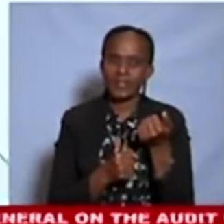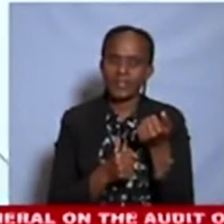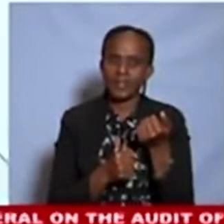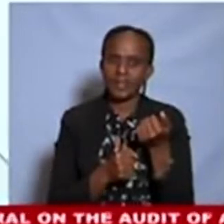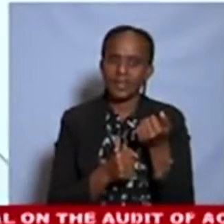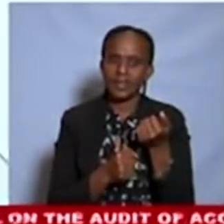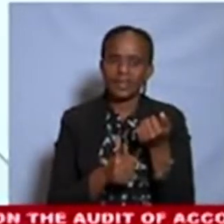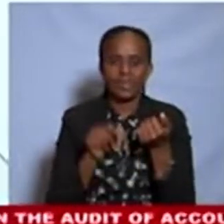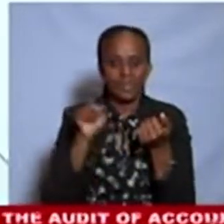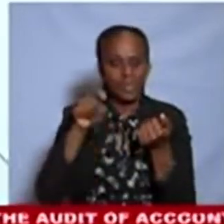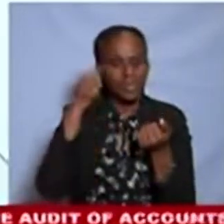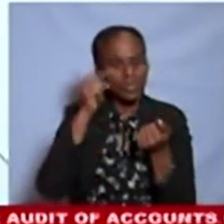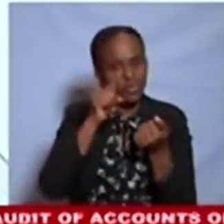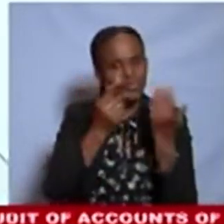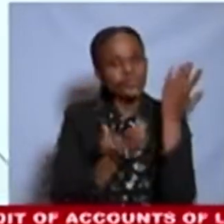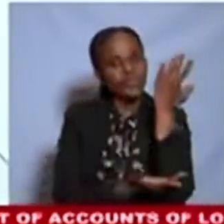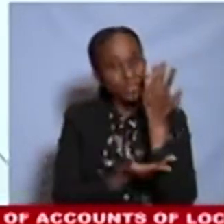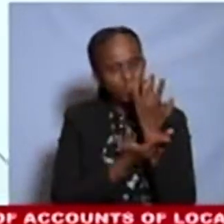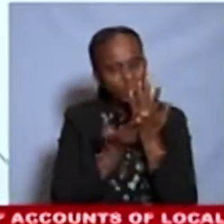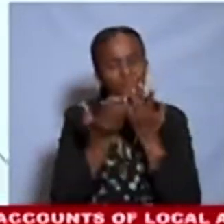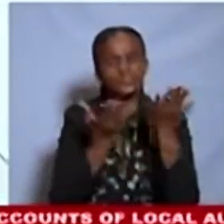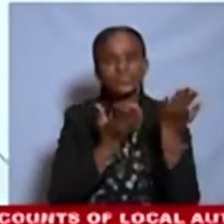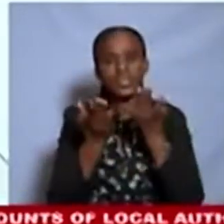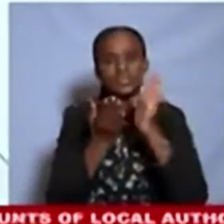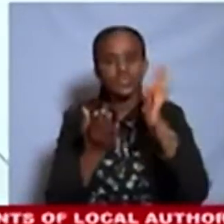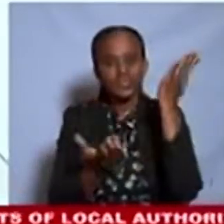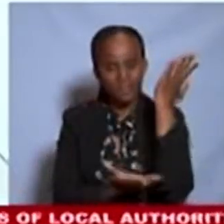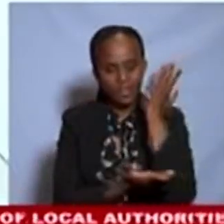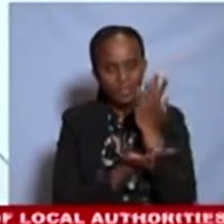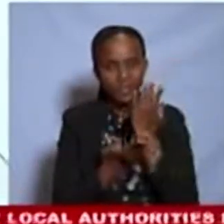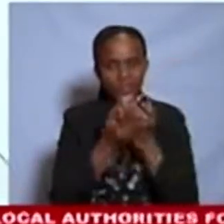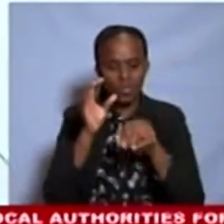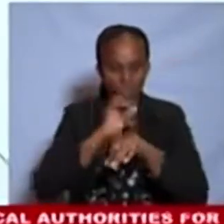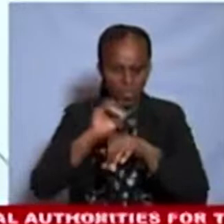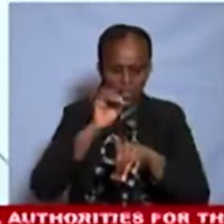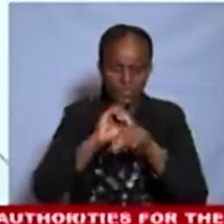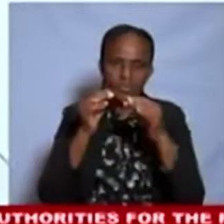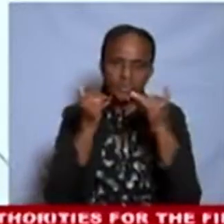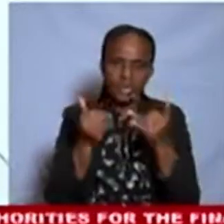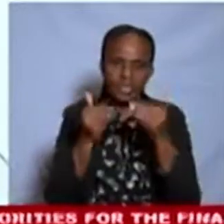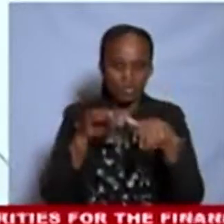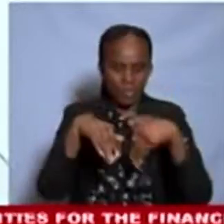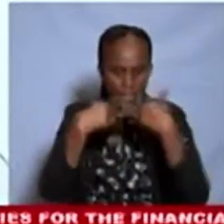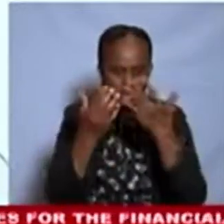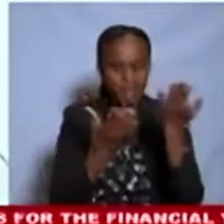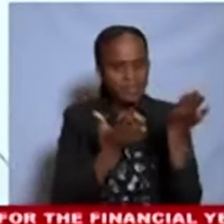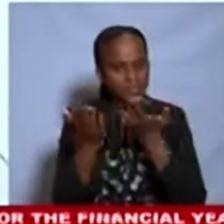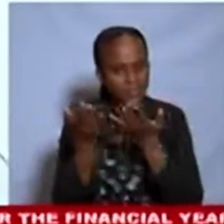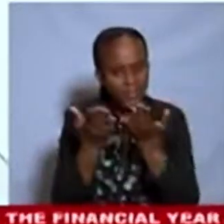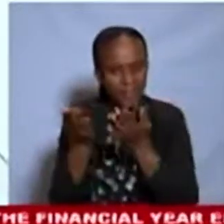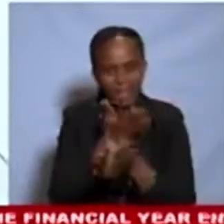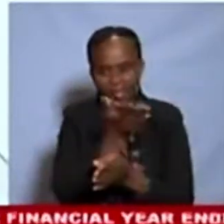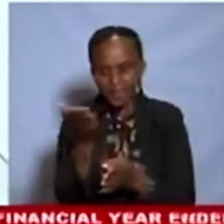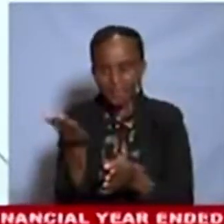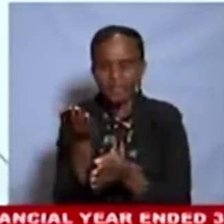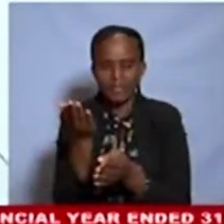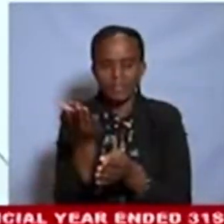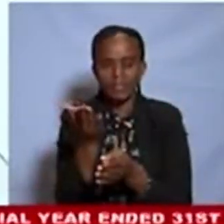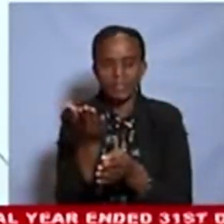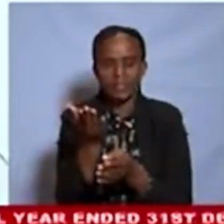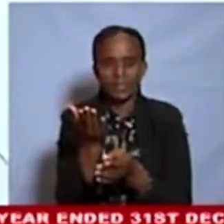There is need for you to improve your service. Find an opportunity of offering service to those